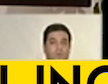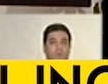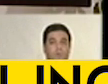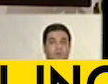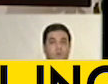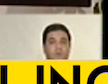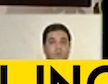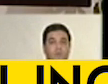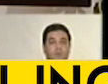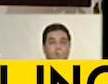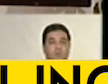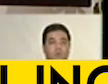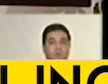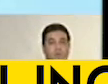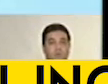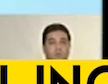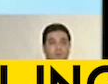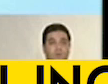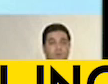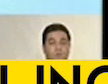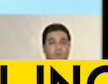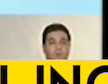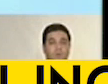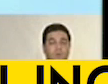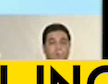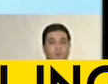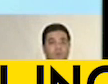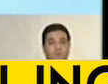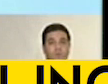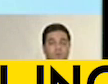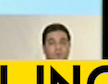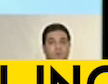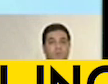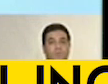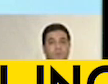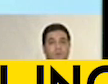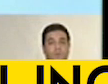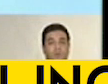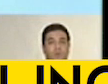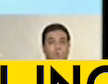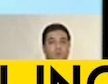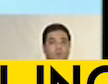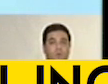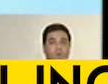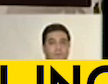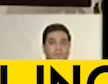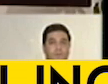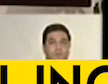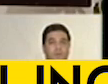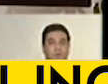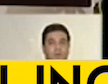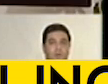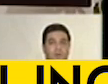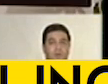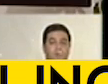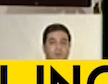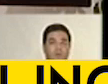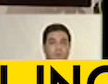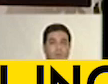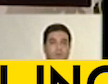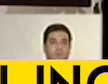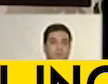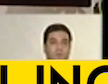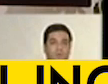Hindistonda podshoh bo'lib o'tirganda turli xil hattoki malomatlarga ham qolgan ekan. Nelarki kelmadi